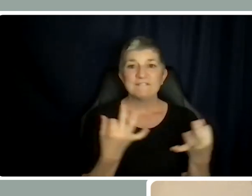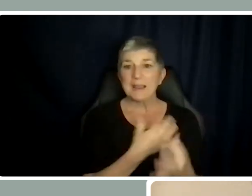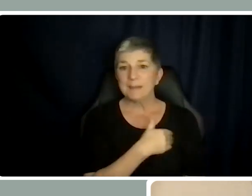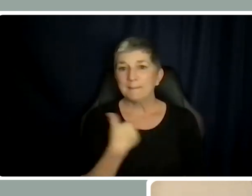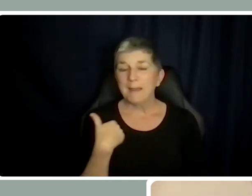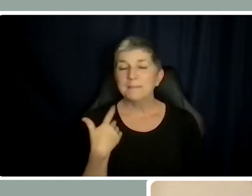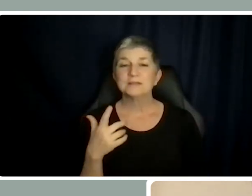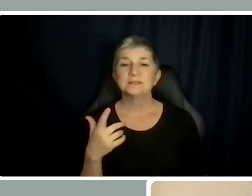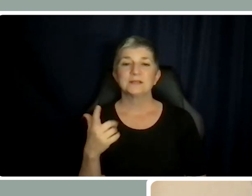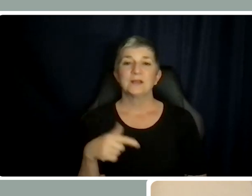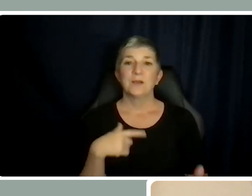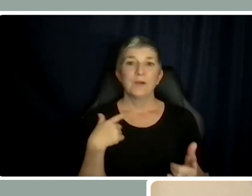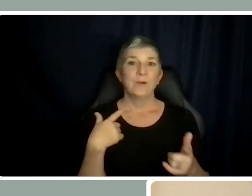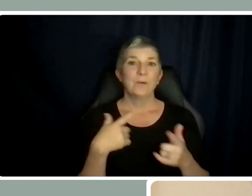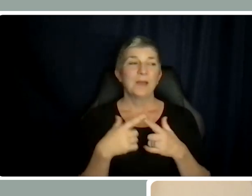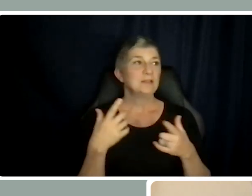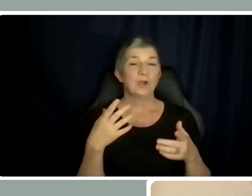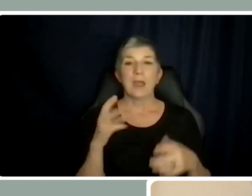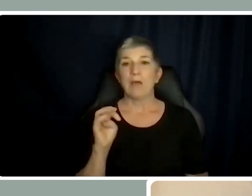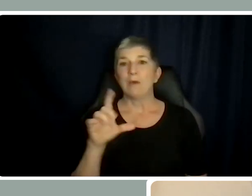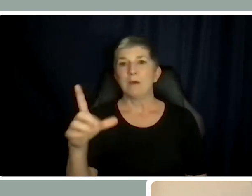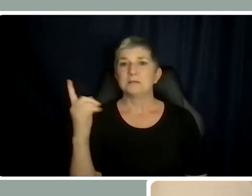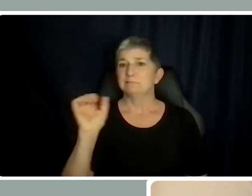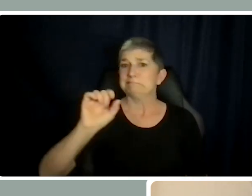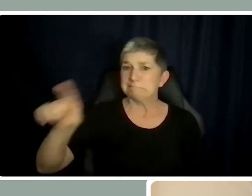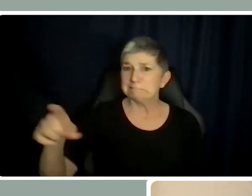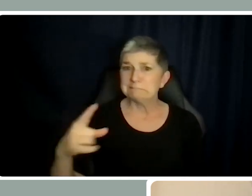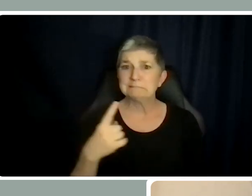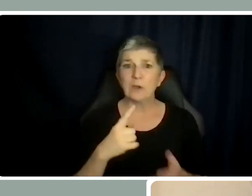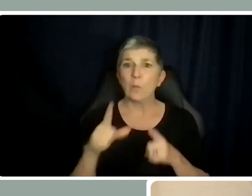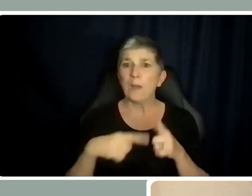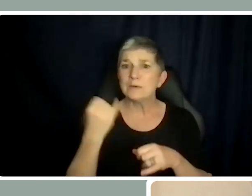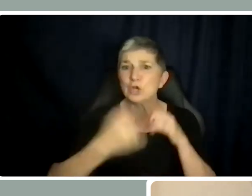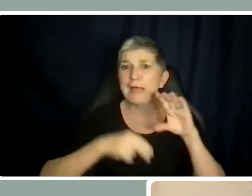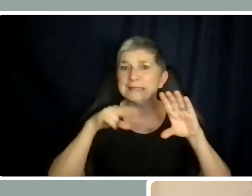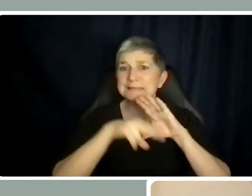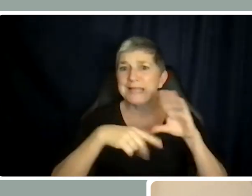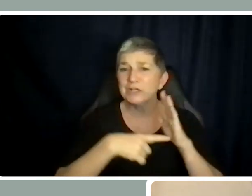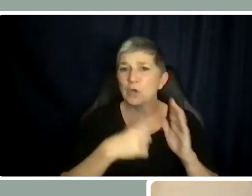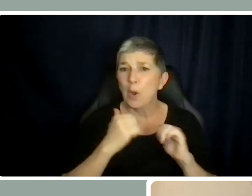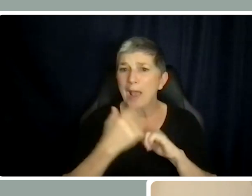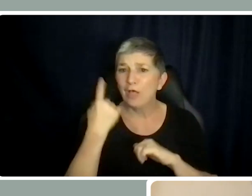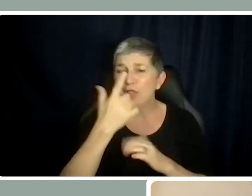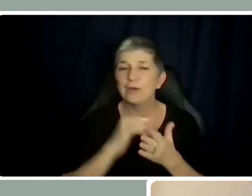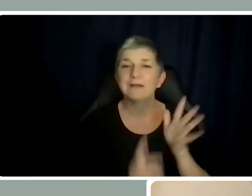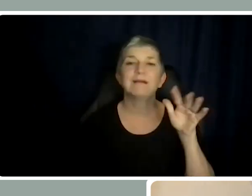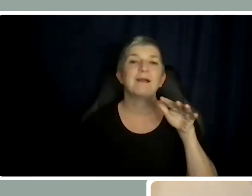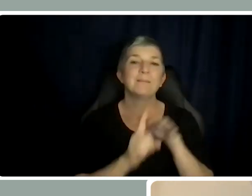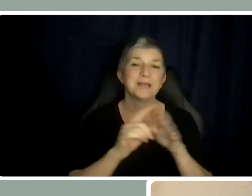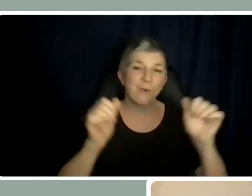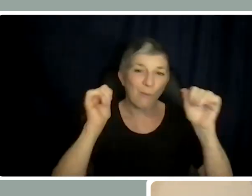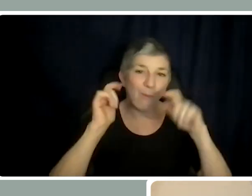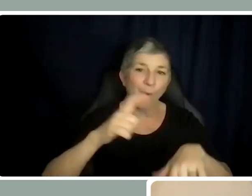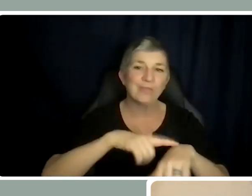sure, when you're out in the mall, somebody's asking you like, well, what did your last scan show? How did it look? So it comes up all the